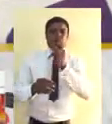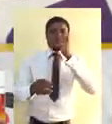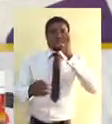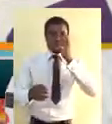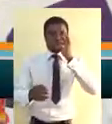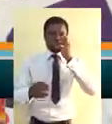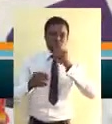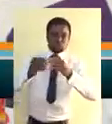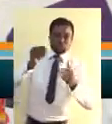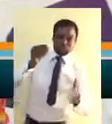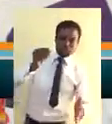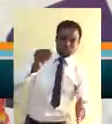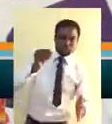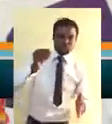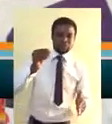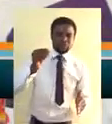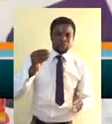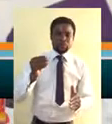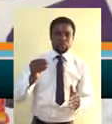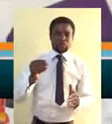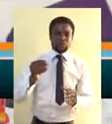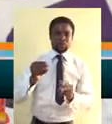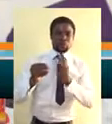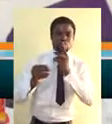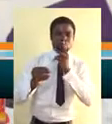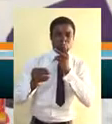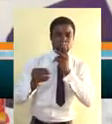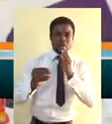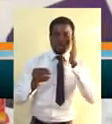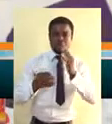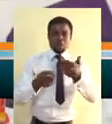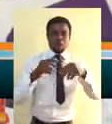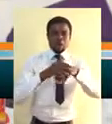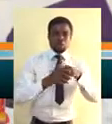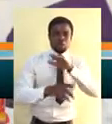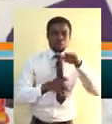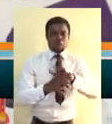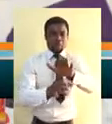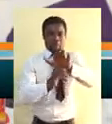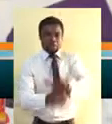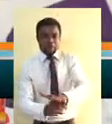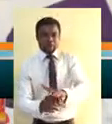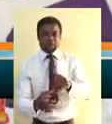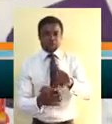turn your straw down and observe that when you press it,